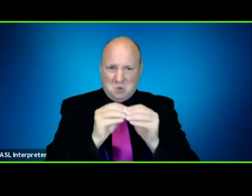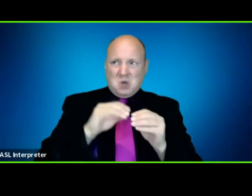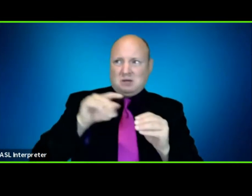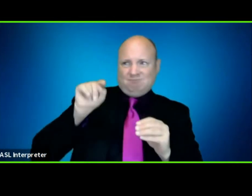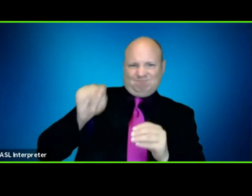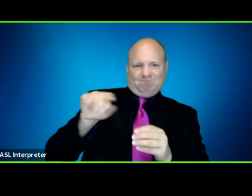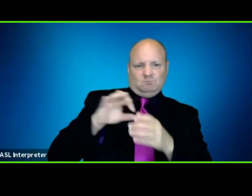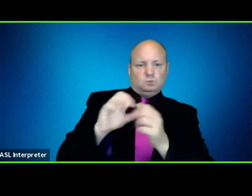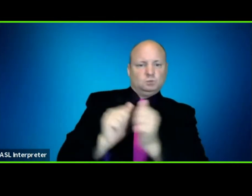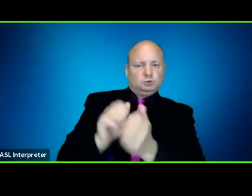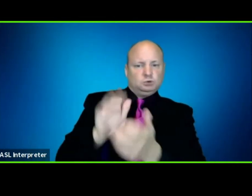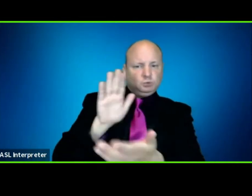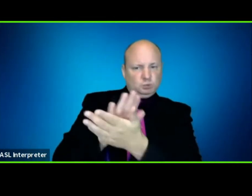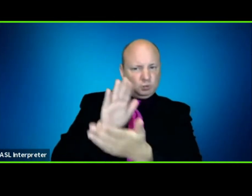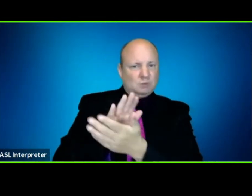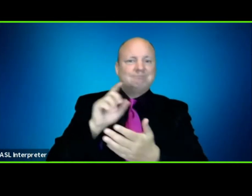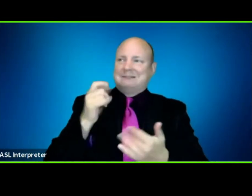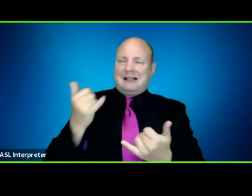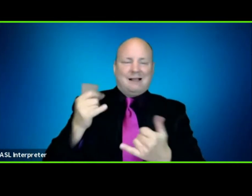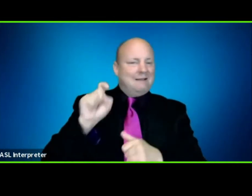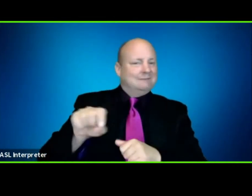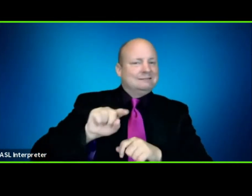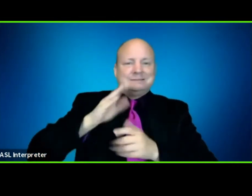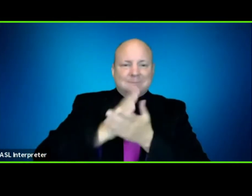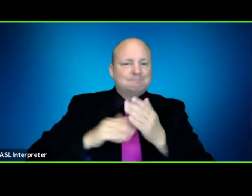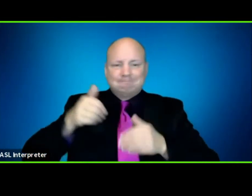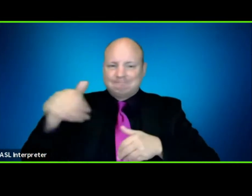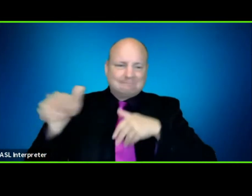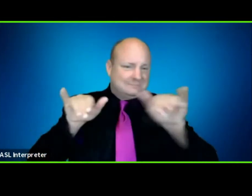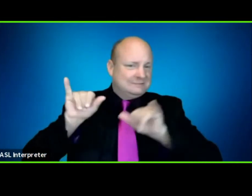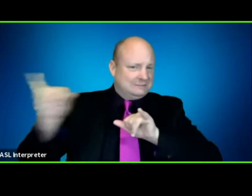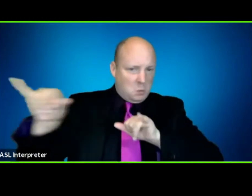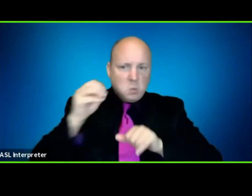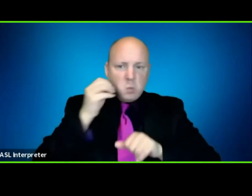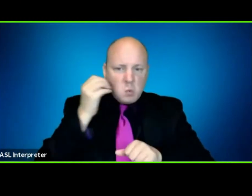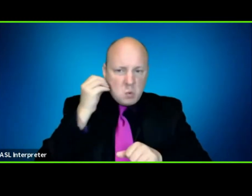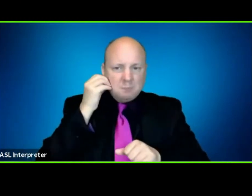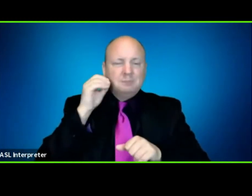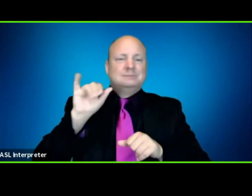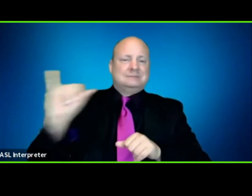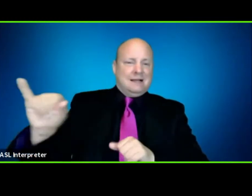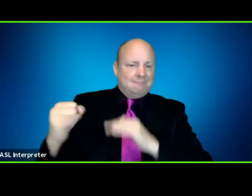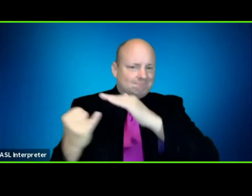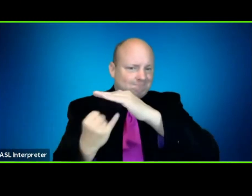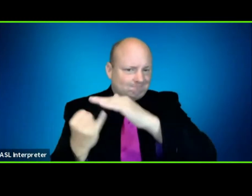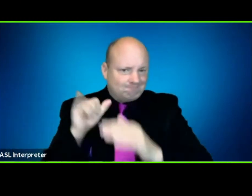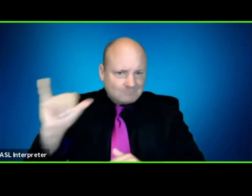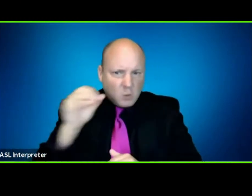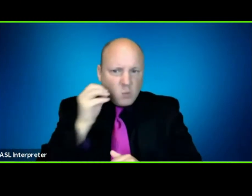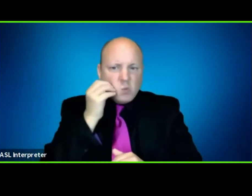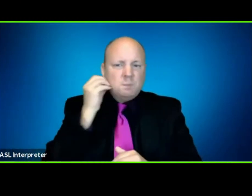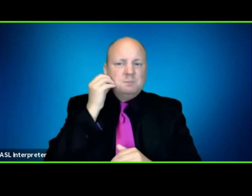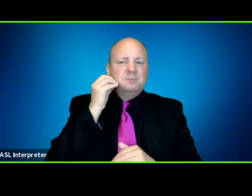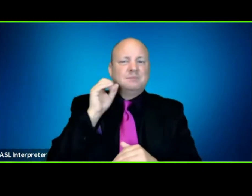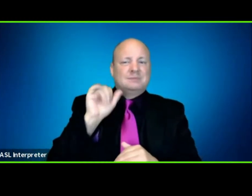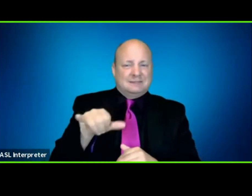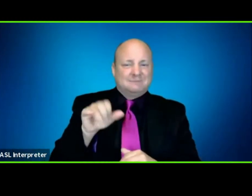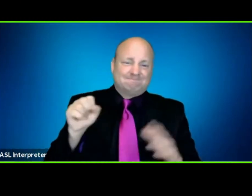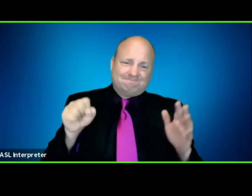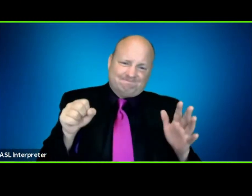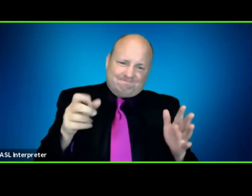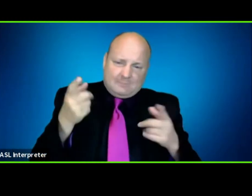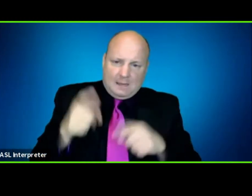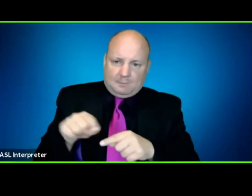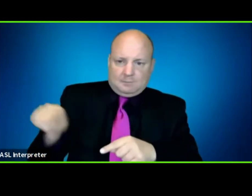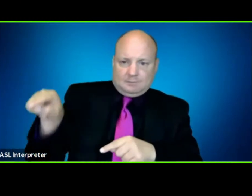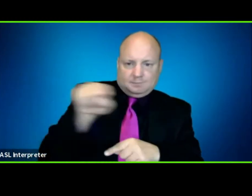or after an exposure so that spread in schools can be minimized. With these measures in place, what we are not seeing